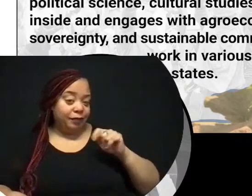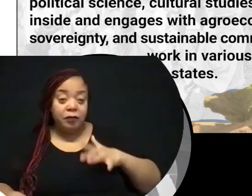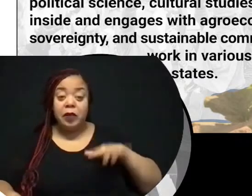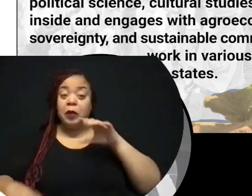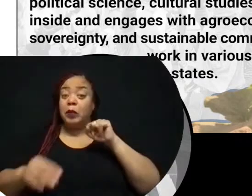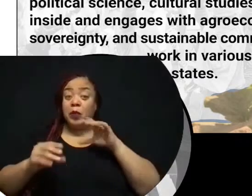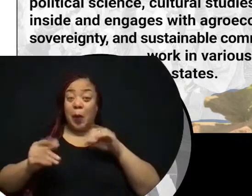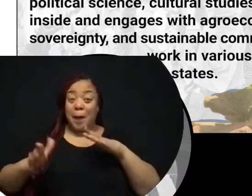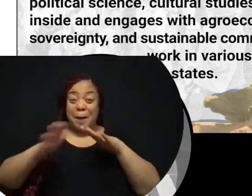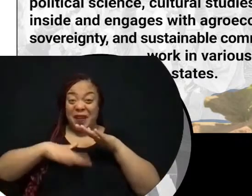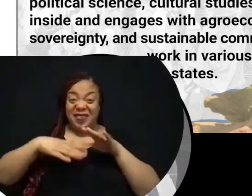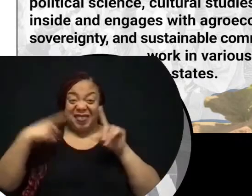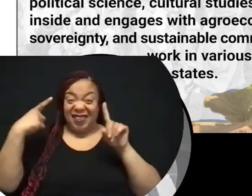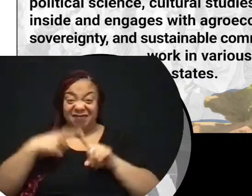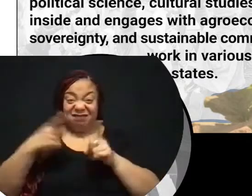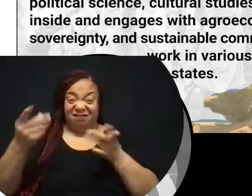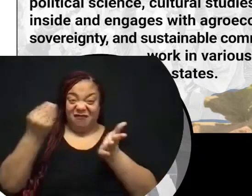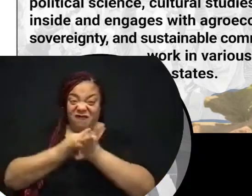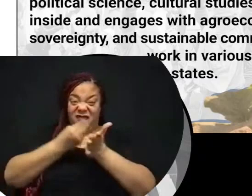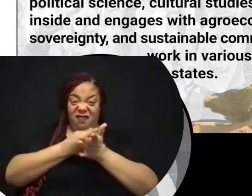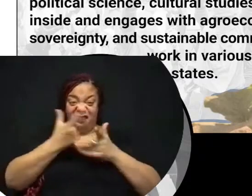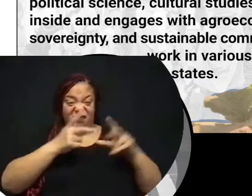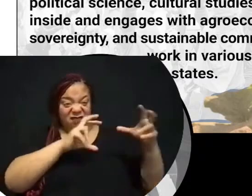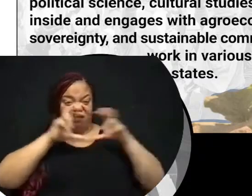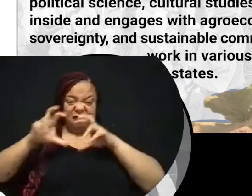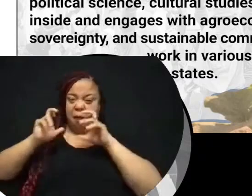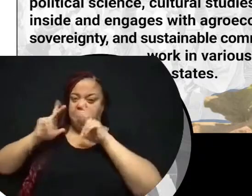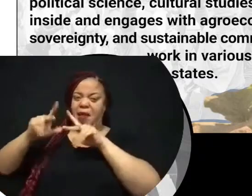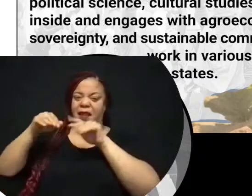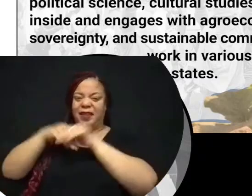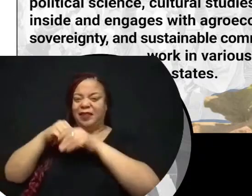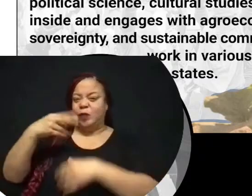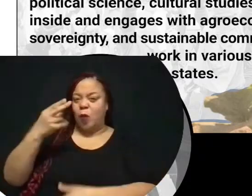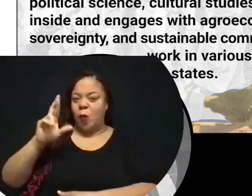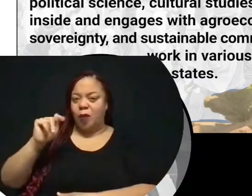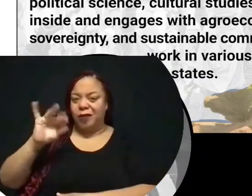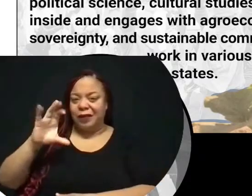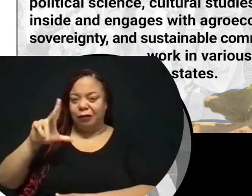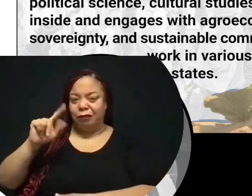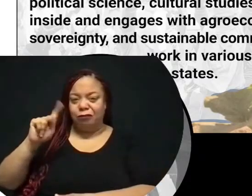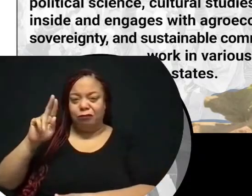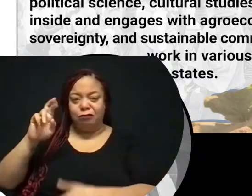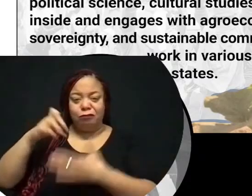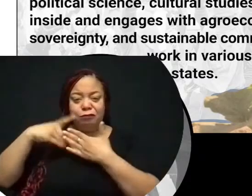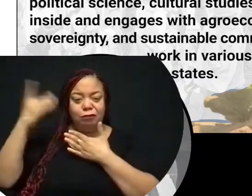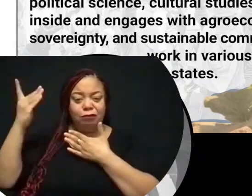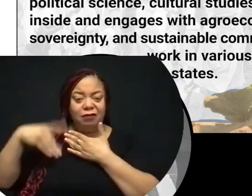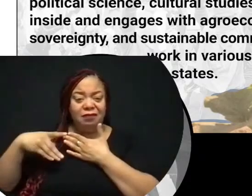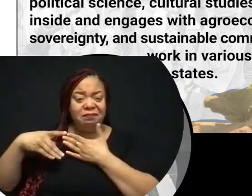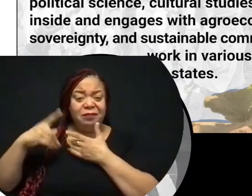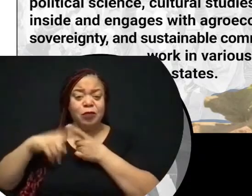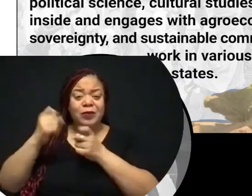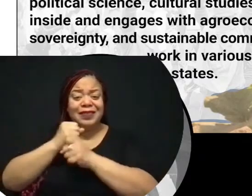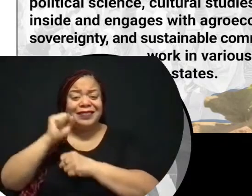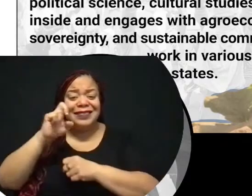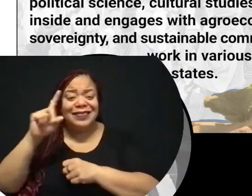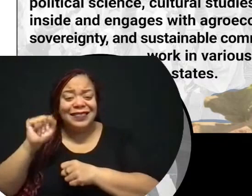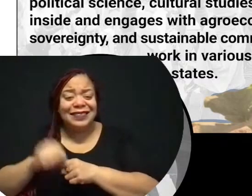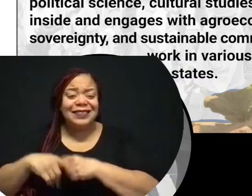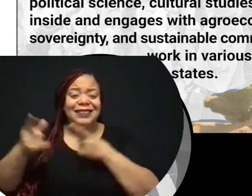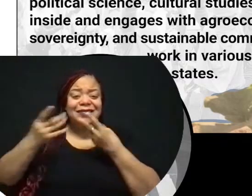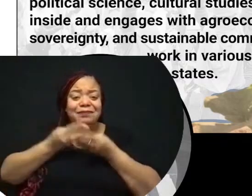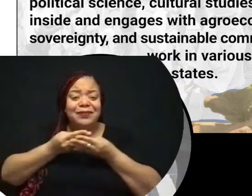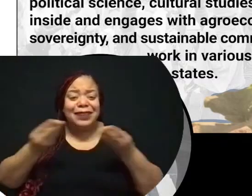program, but it was basically ran by us and for us, and it was something that we had to take care of